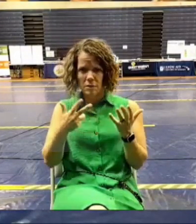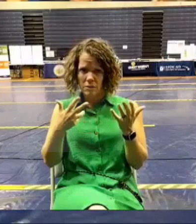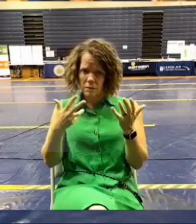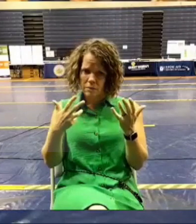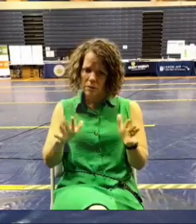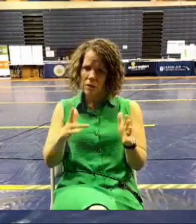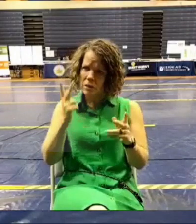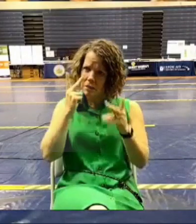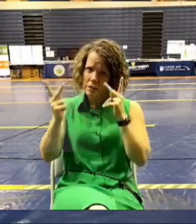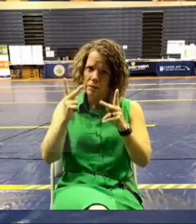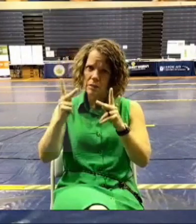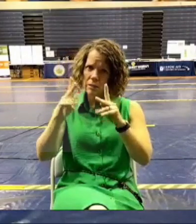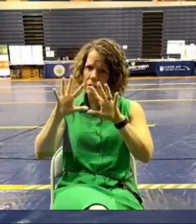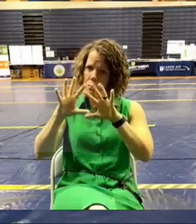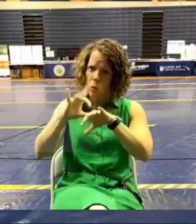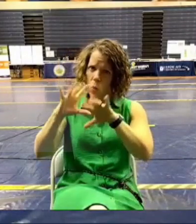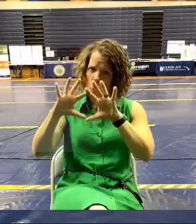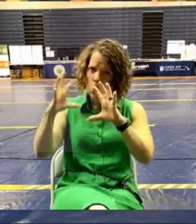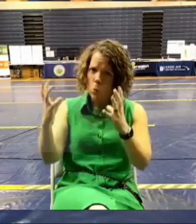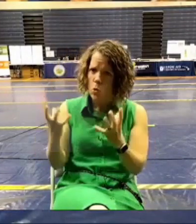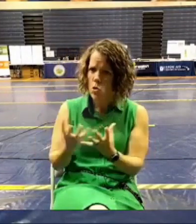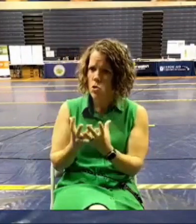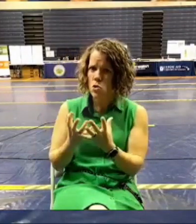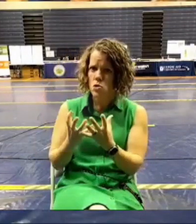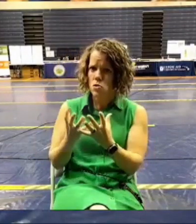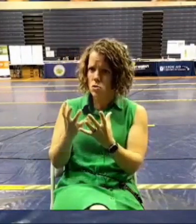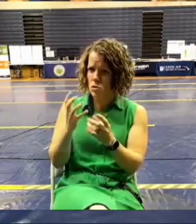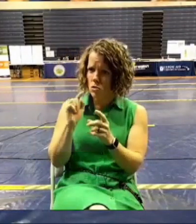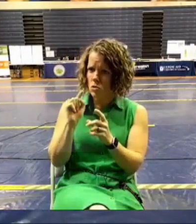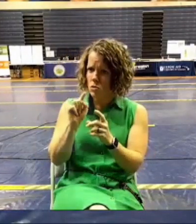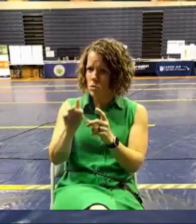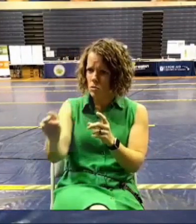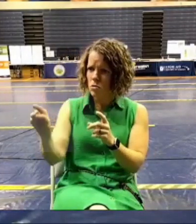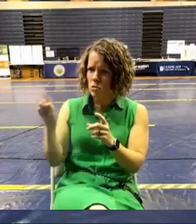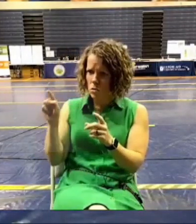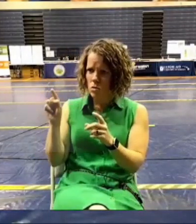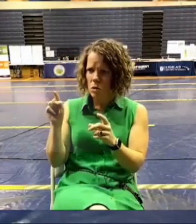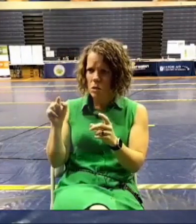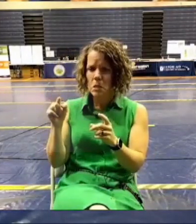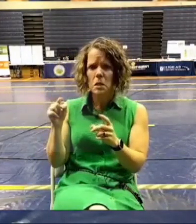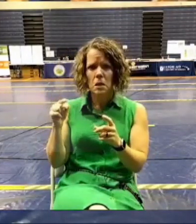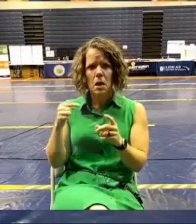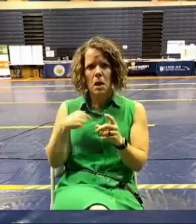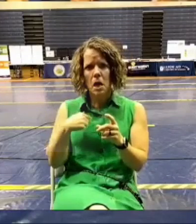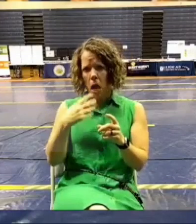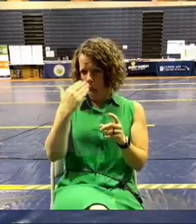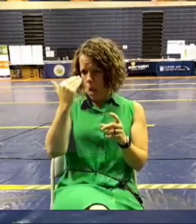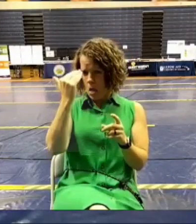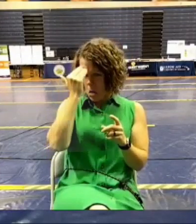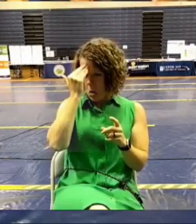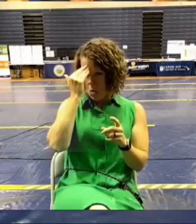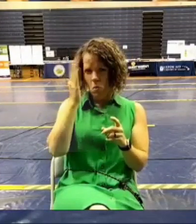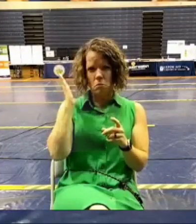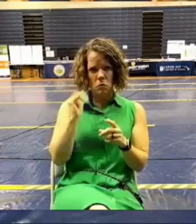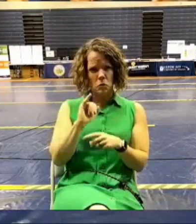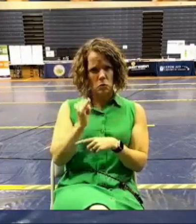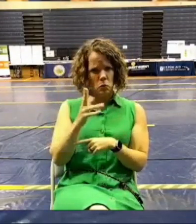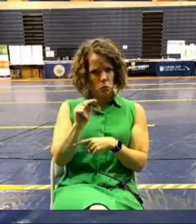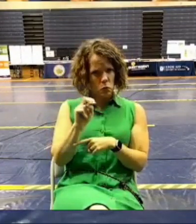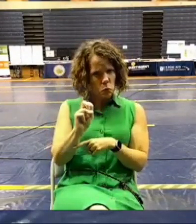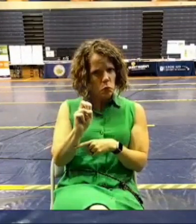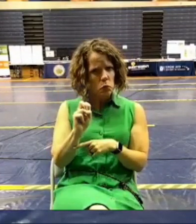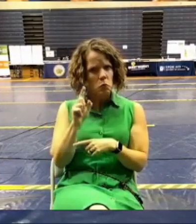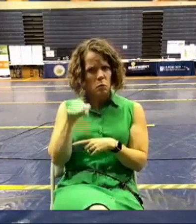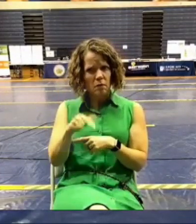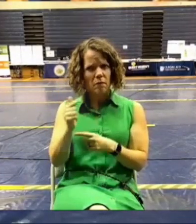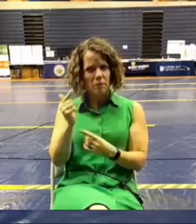this fire. I had it in June, and I contacted some people. I'm really sorry that it happened, and I